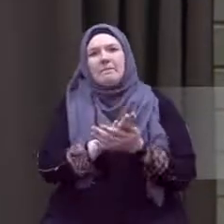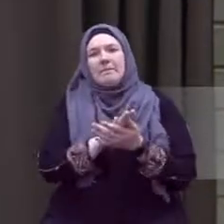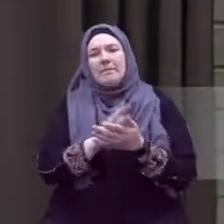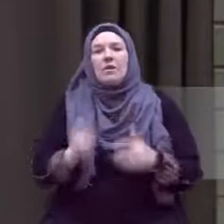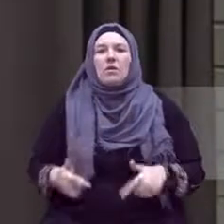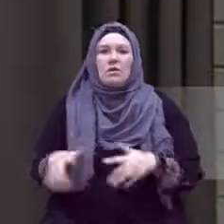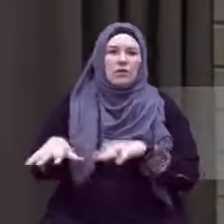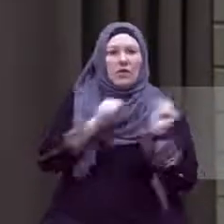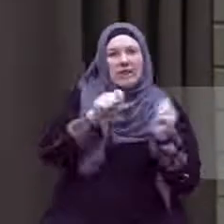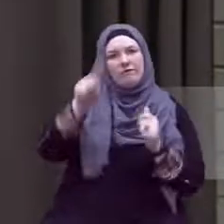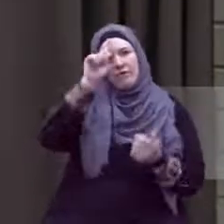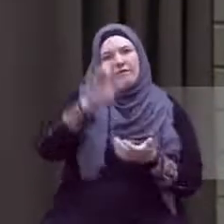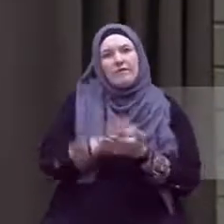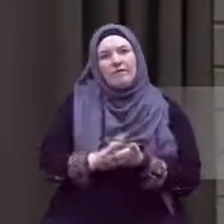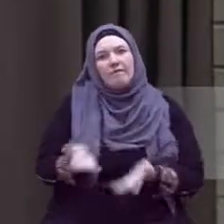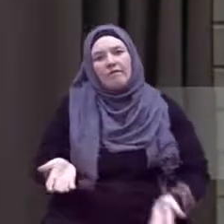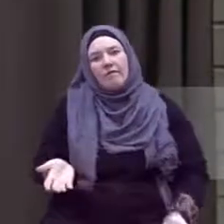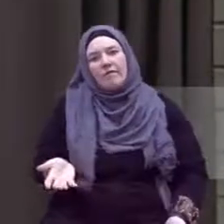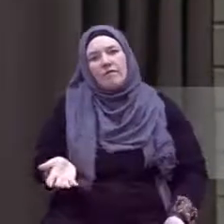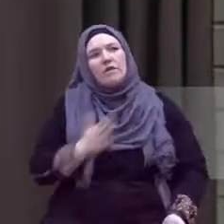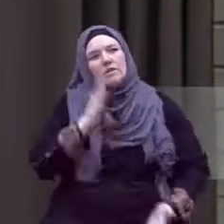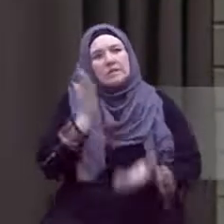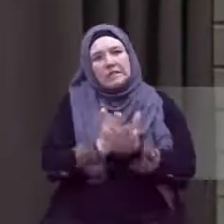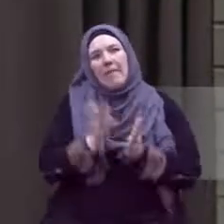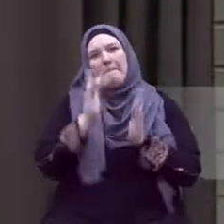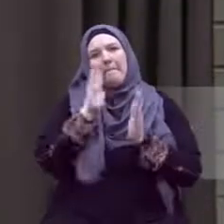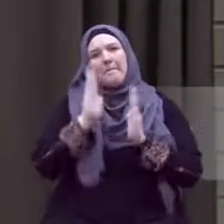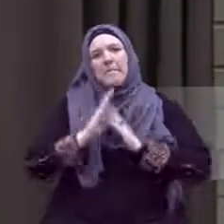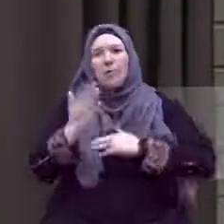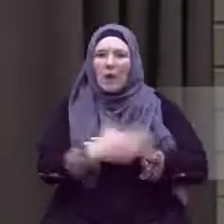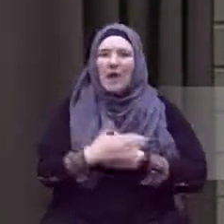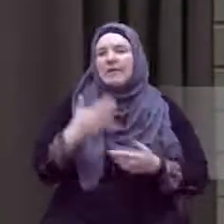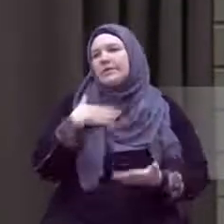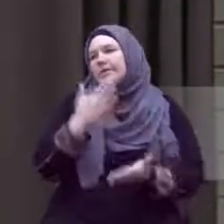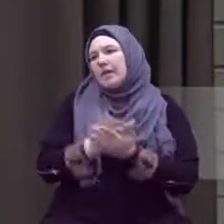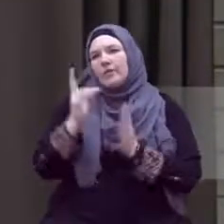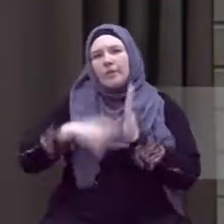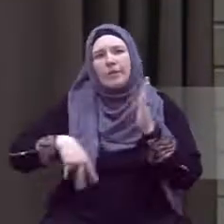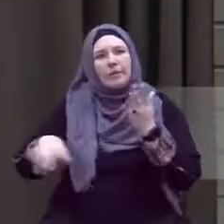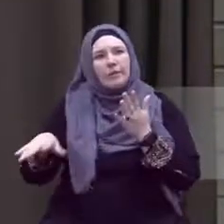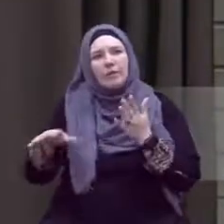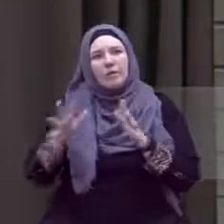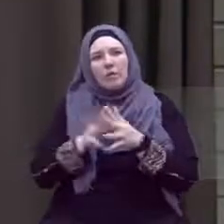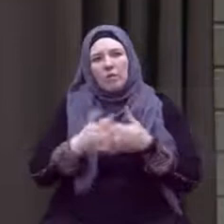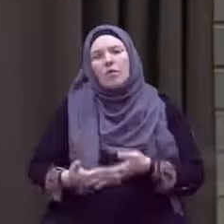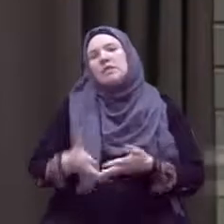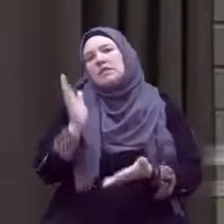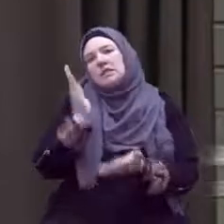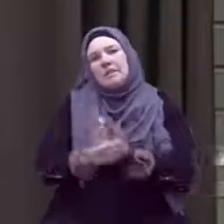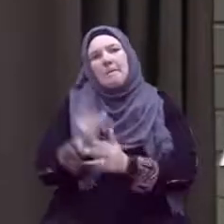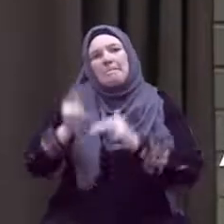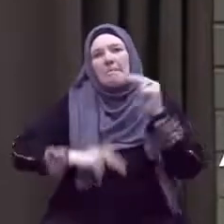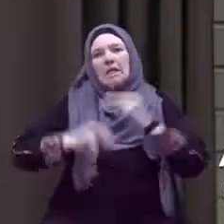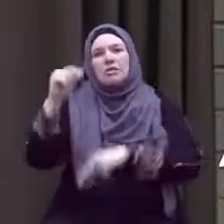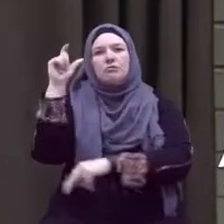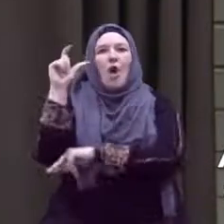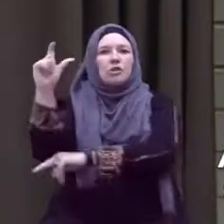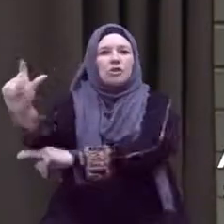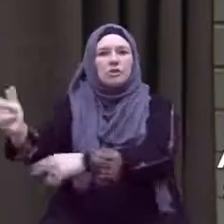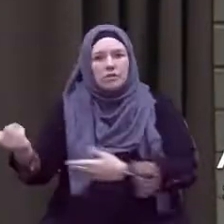to leave their faith, to stop praying, to stop reading the Quran, to stop building